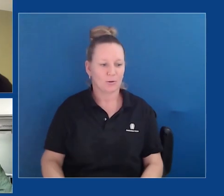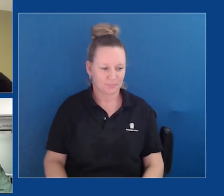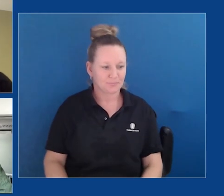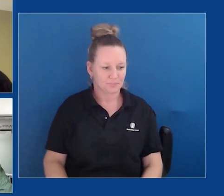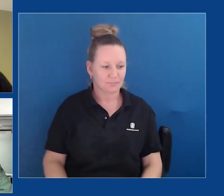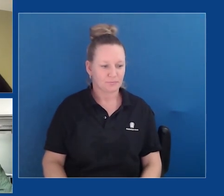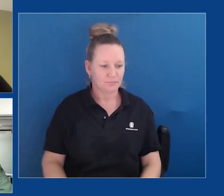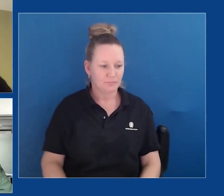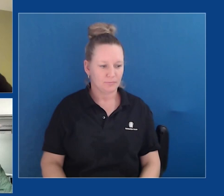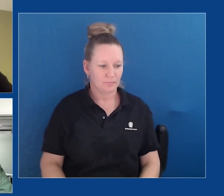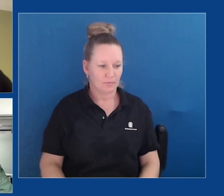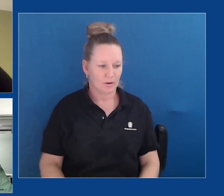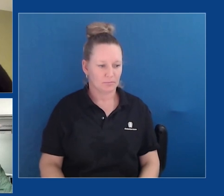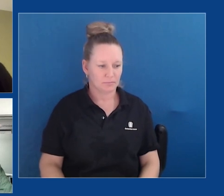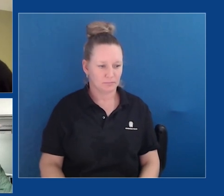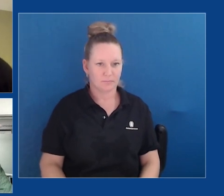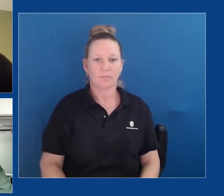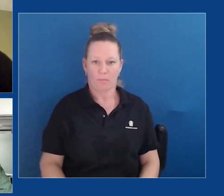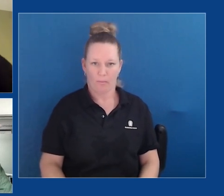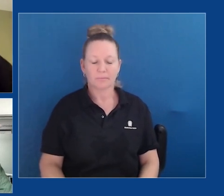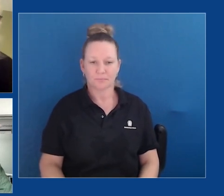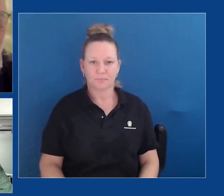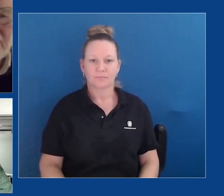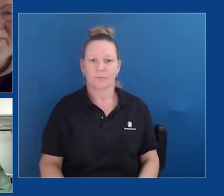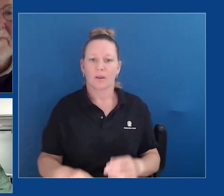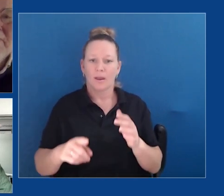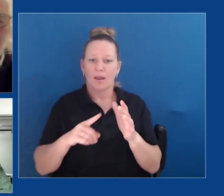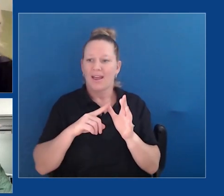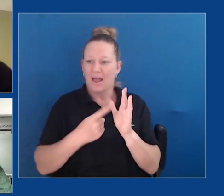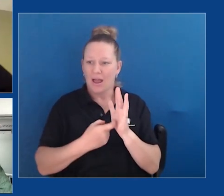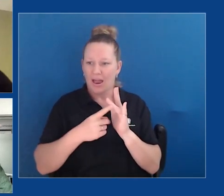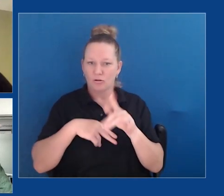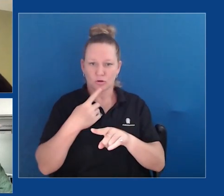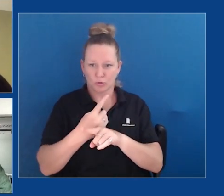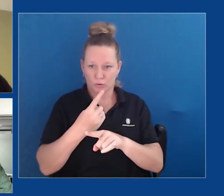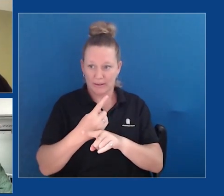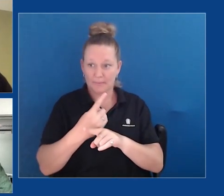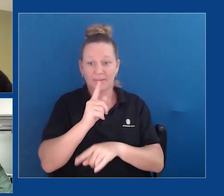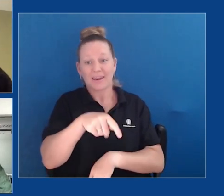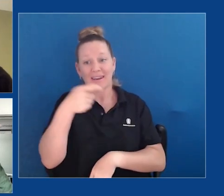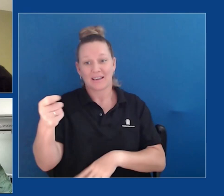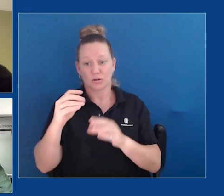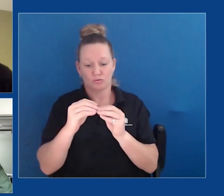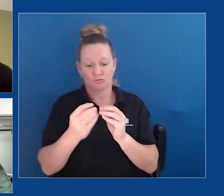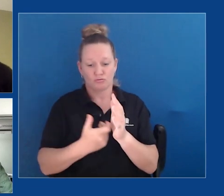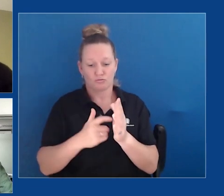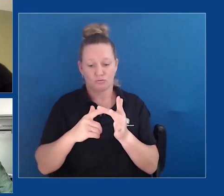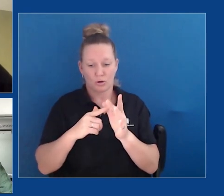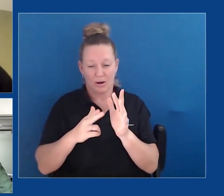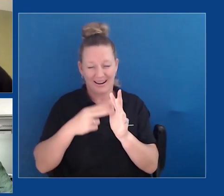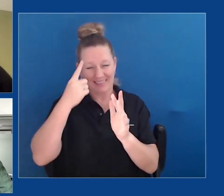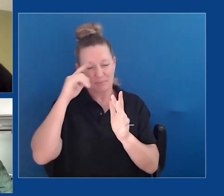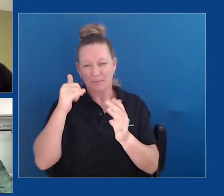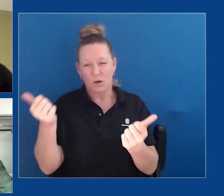you. Look, I think what we'll do is go to Brian. We might not have time to play Wanta's